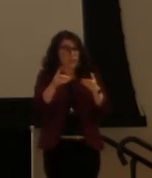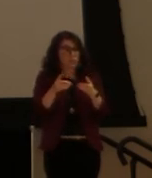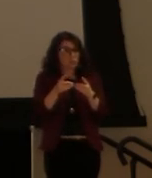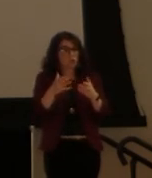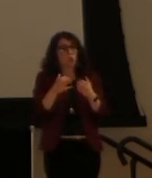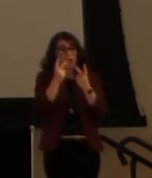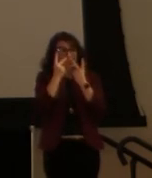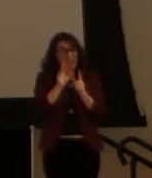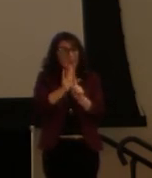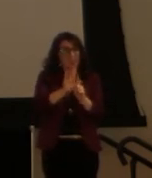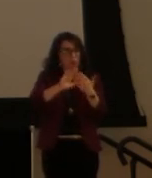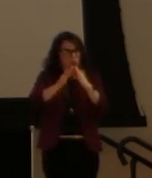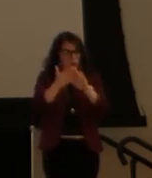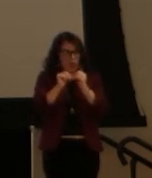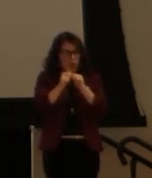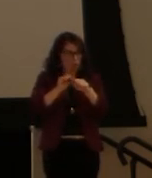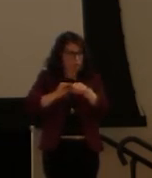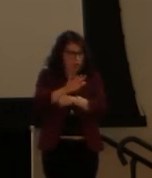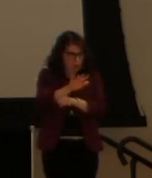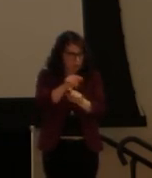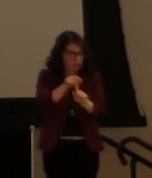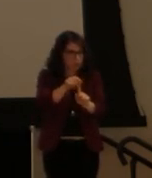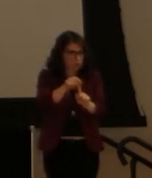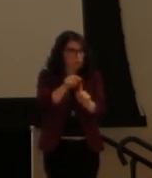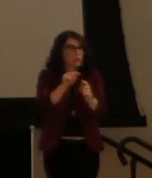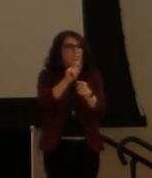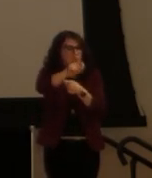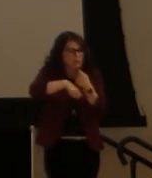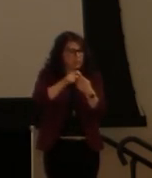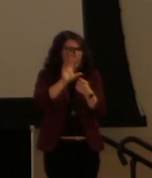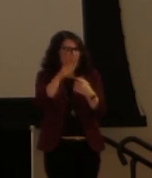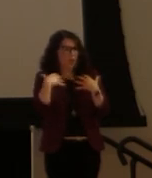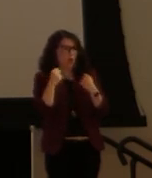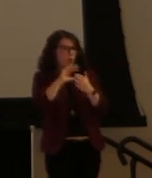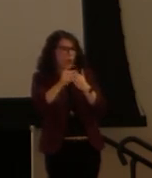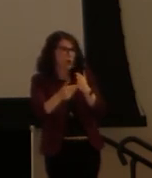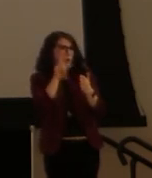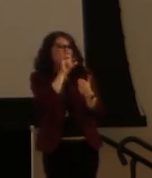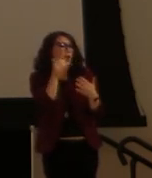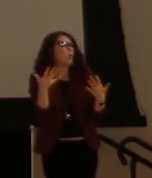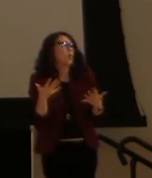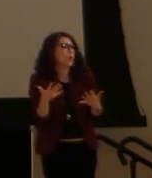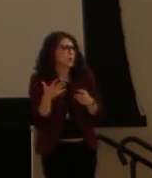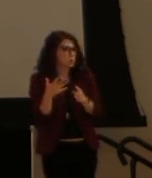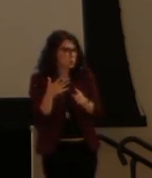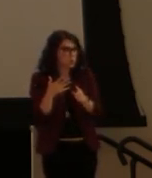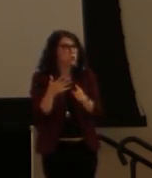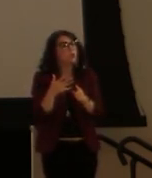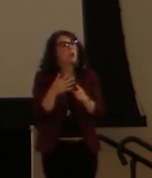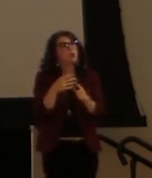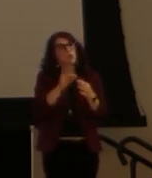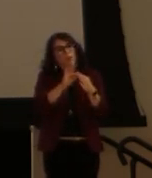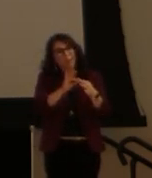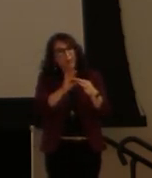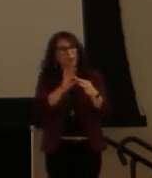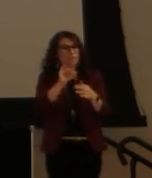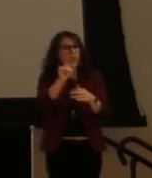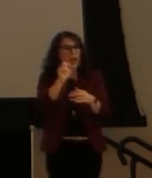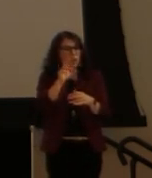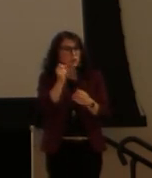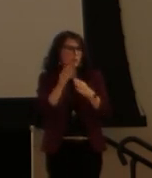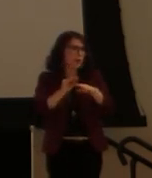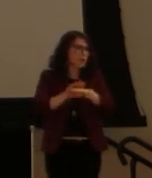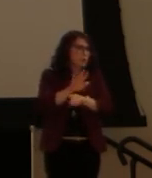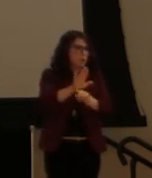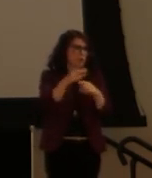how their community is doing on different health outcomes and related factors that influence health.